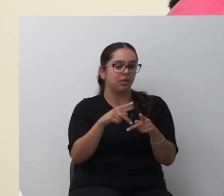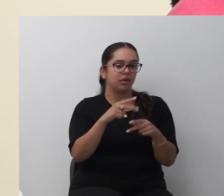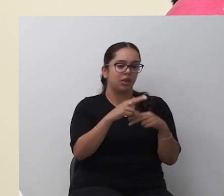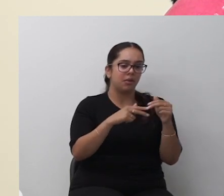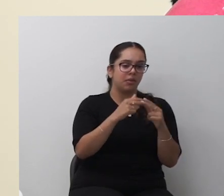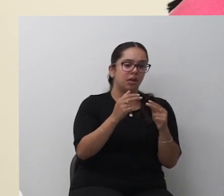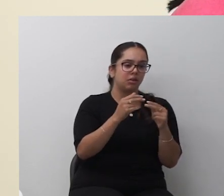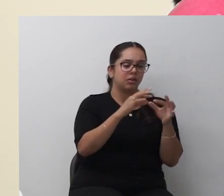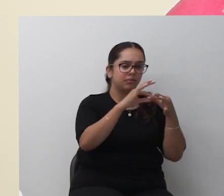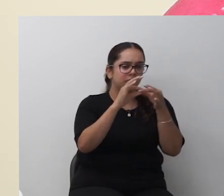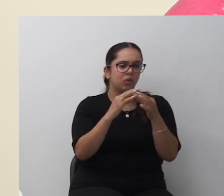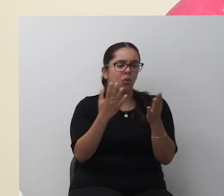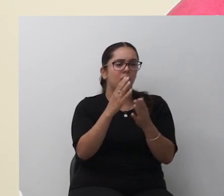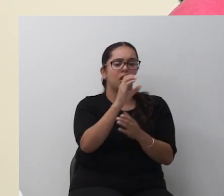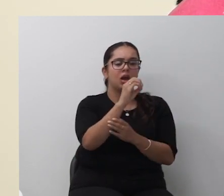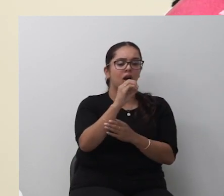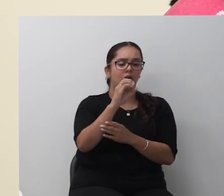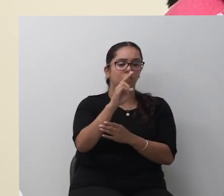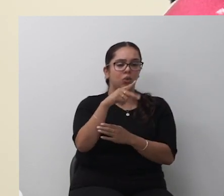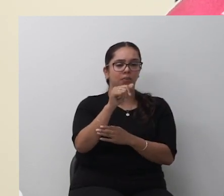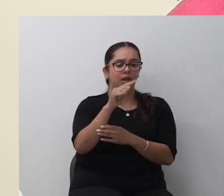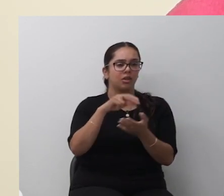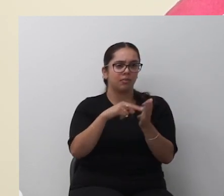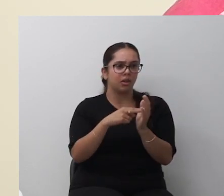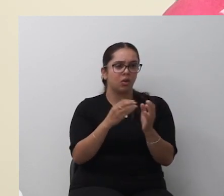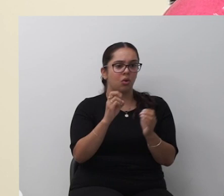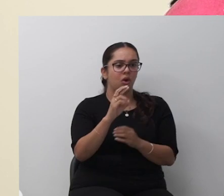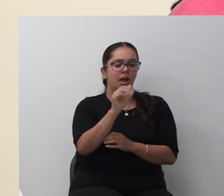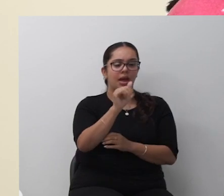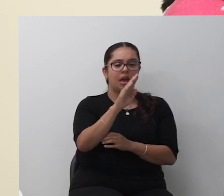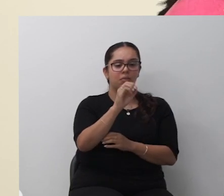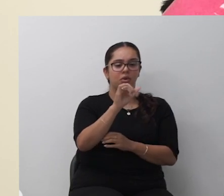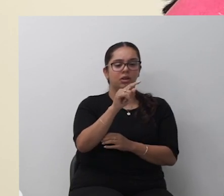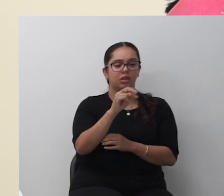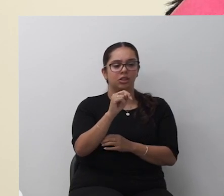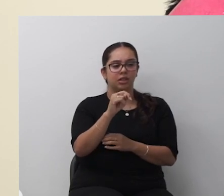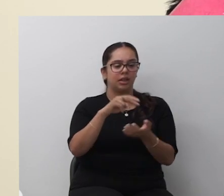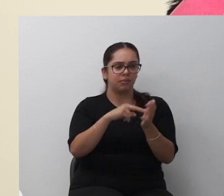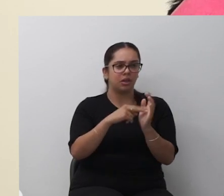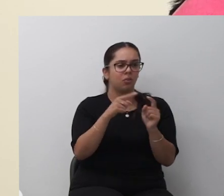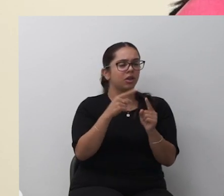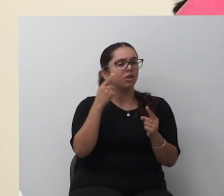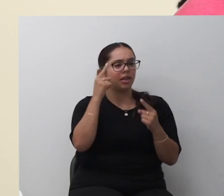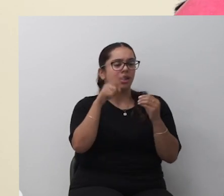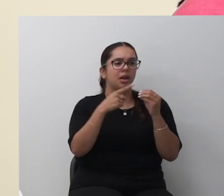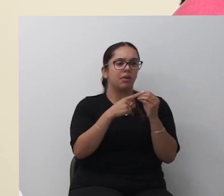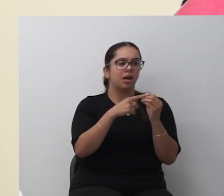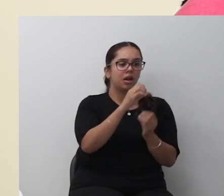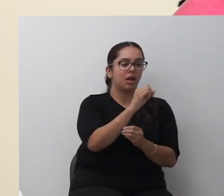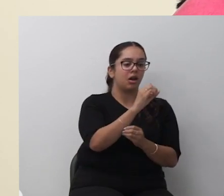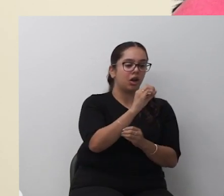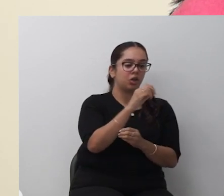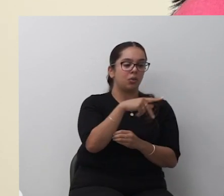what does occupation mean, or what does abolition mean when you are also thinking about occupation